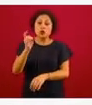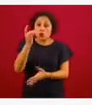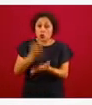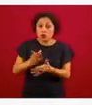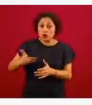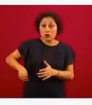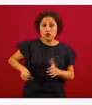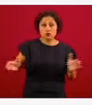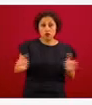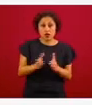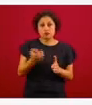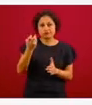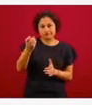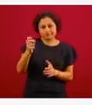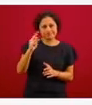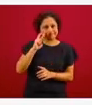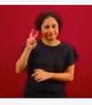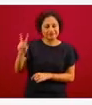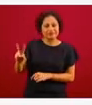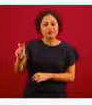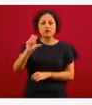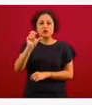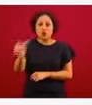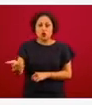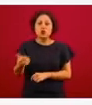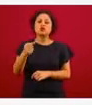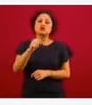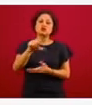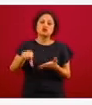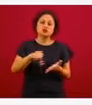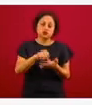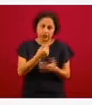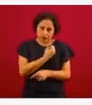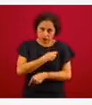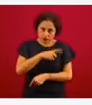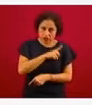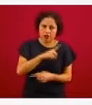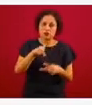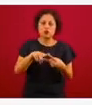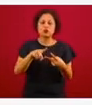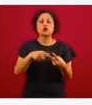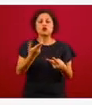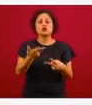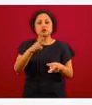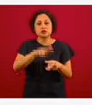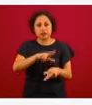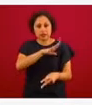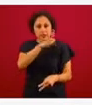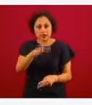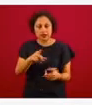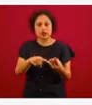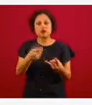over 26,000. If we don't take into account the private sector units, then we have